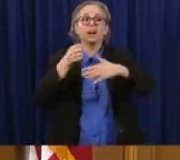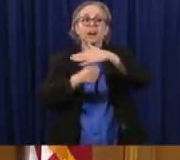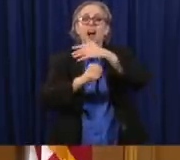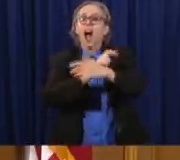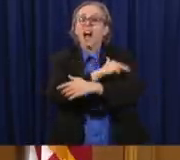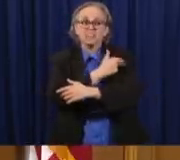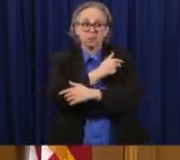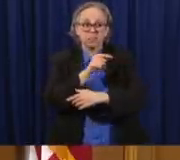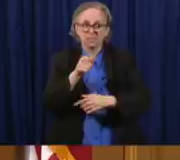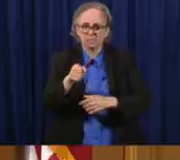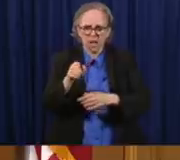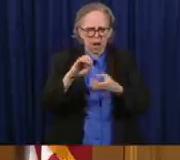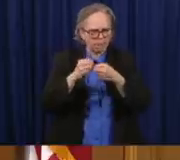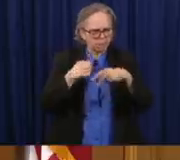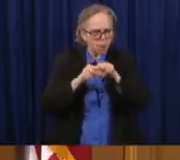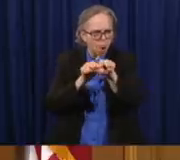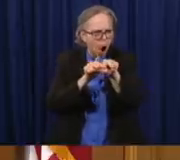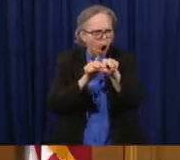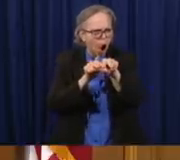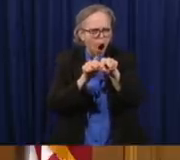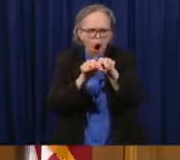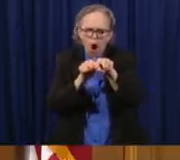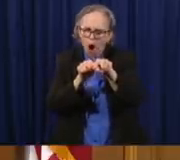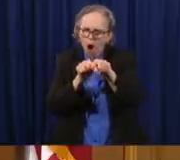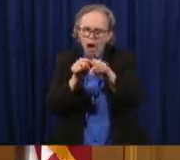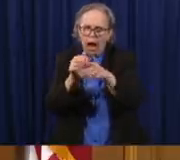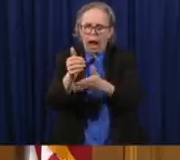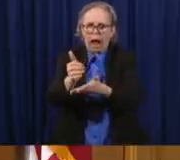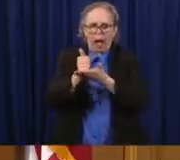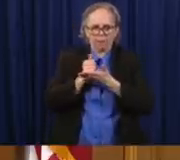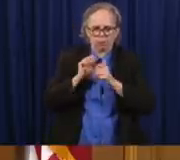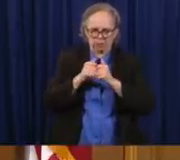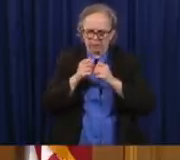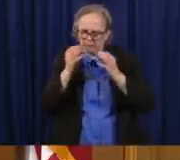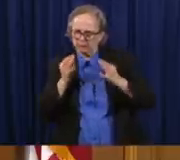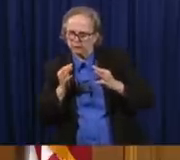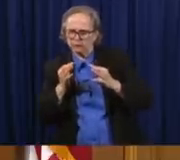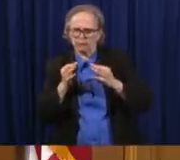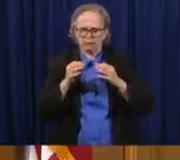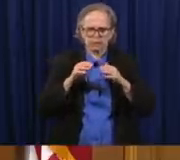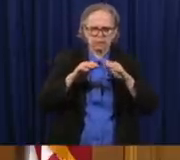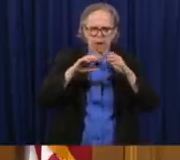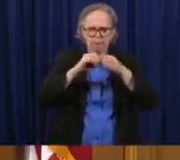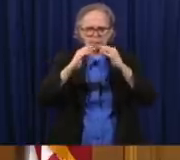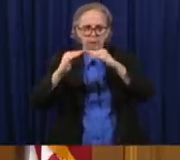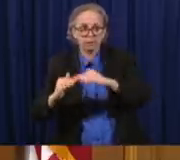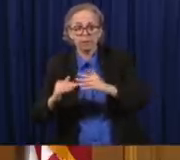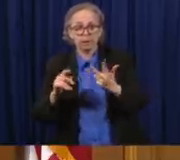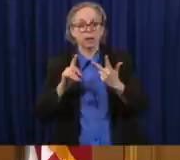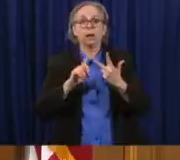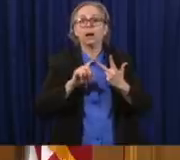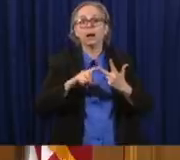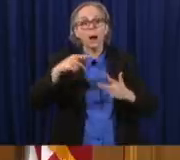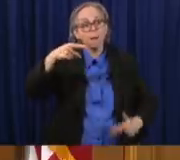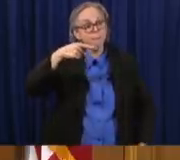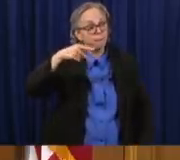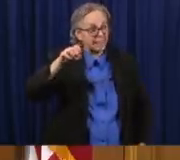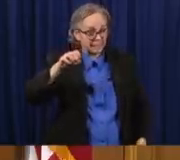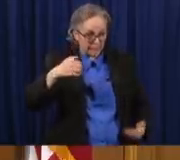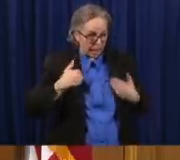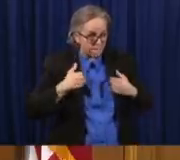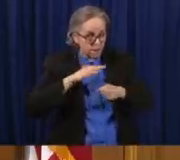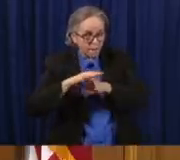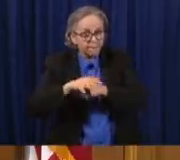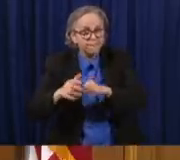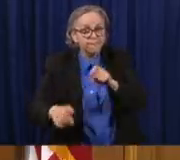hand with that curve that we're talking about. We're going to look at the PPE availability. How are we doing on that? And that's